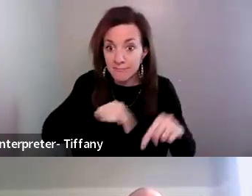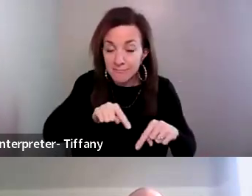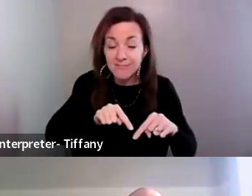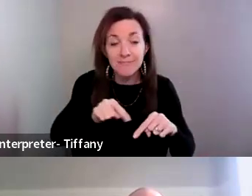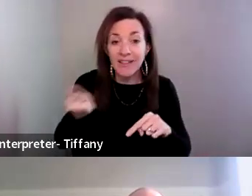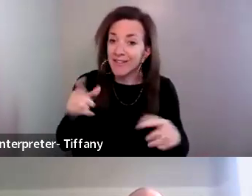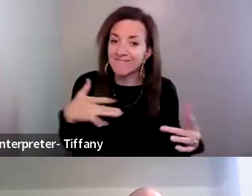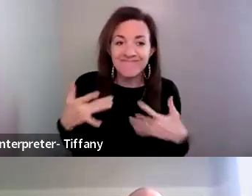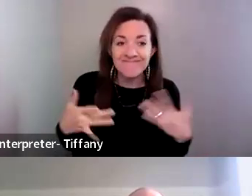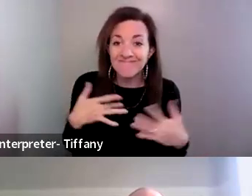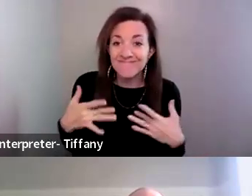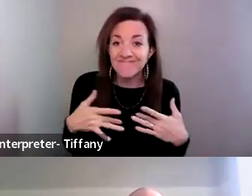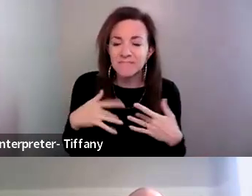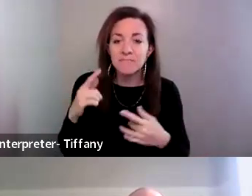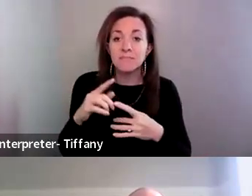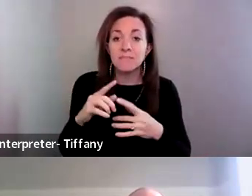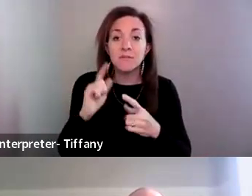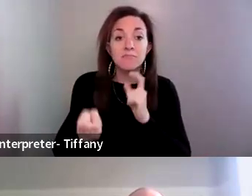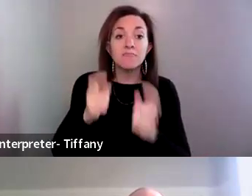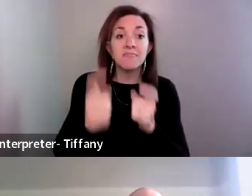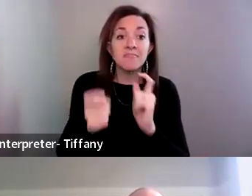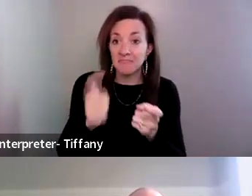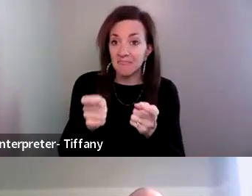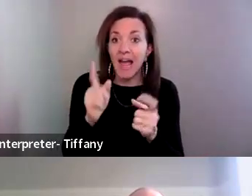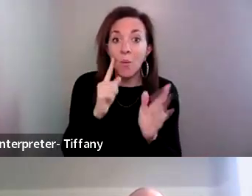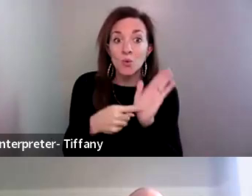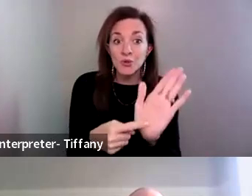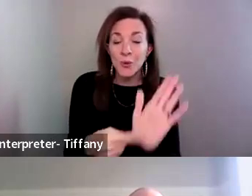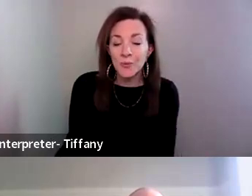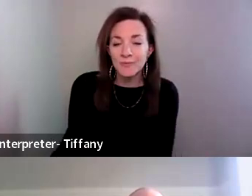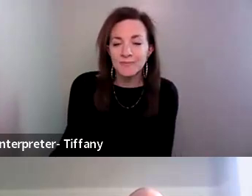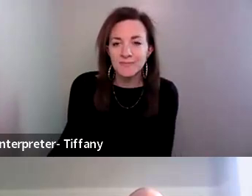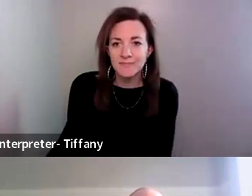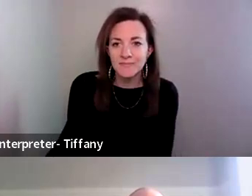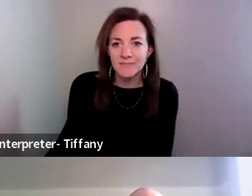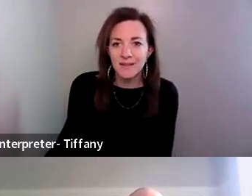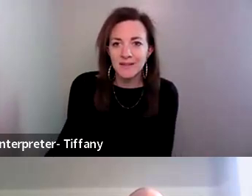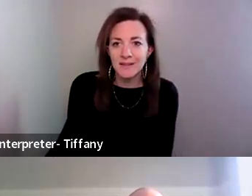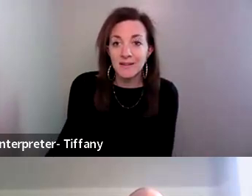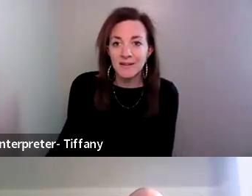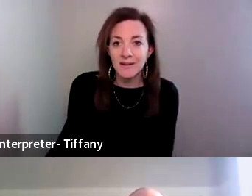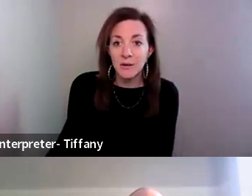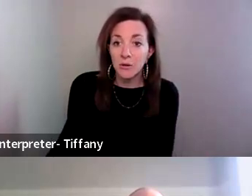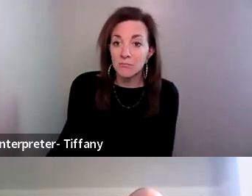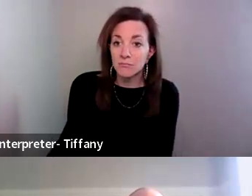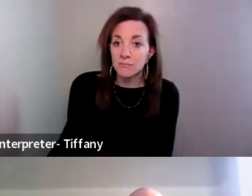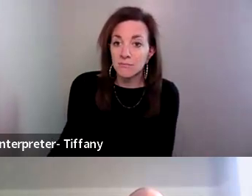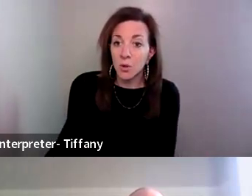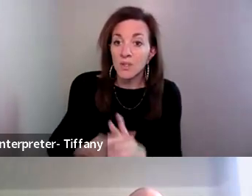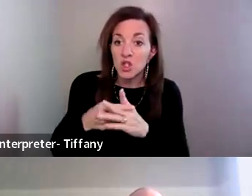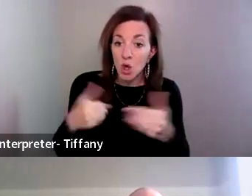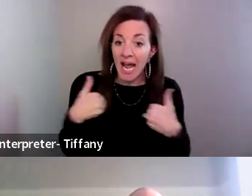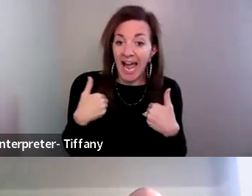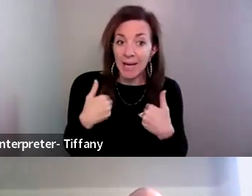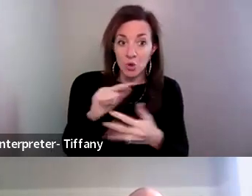very excited. We usually do some giveaways this year. I'll show you guys. We've started an animal series. So